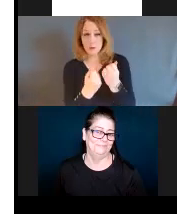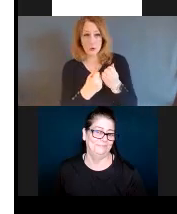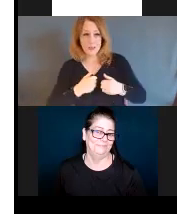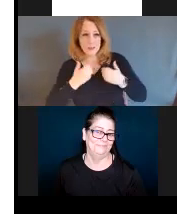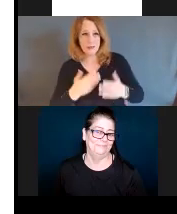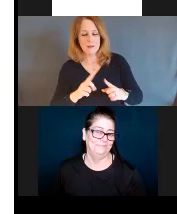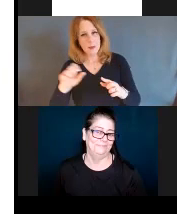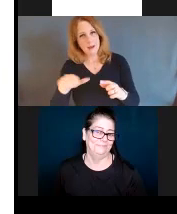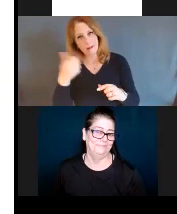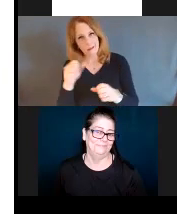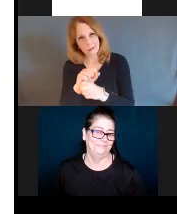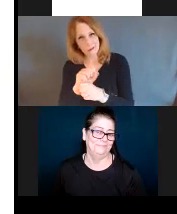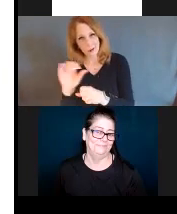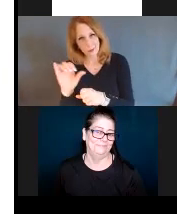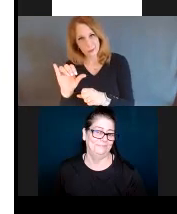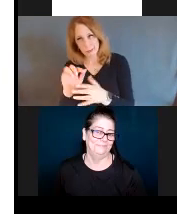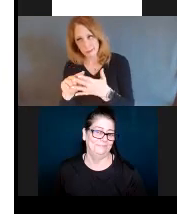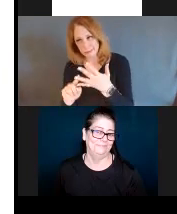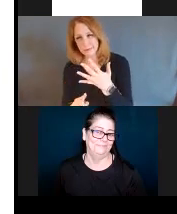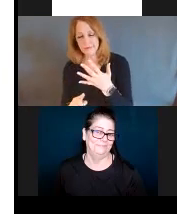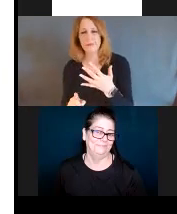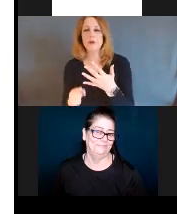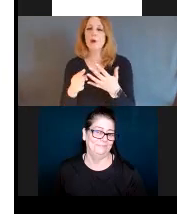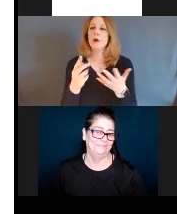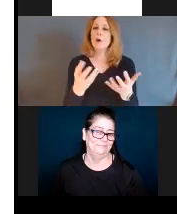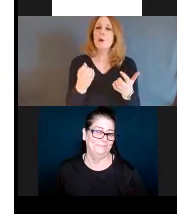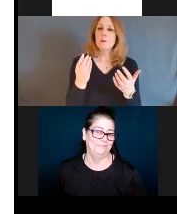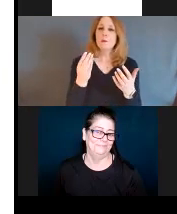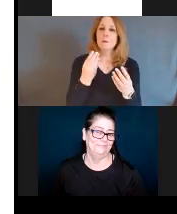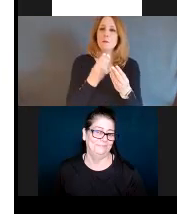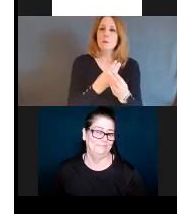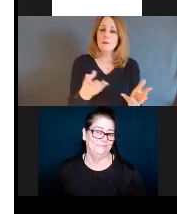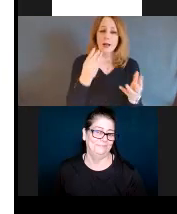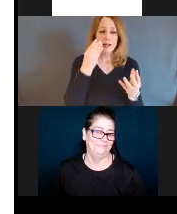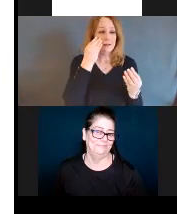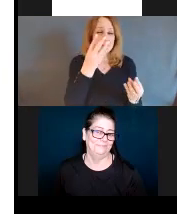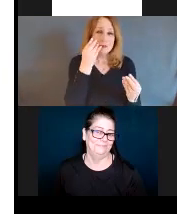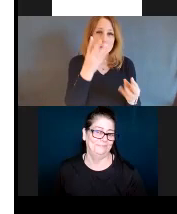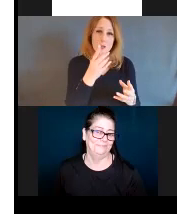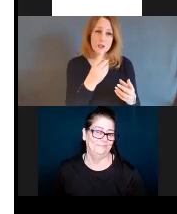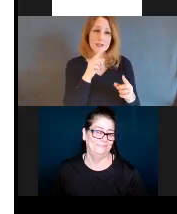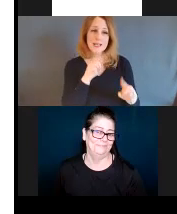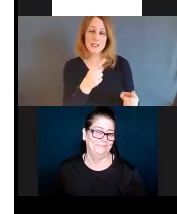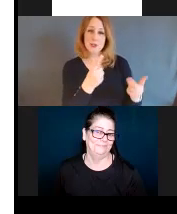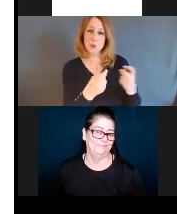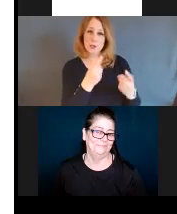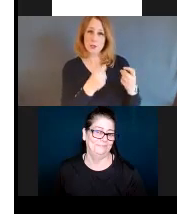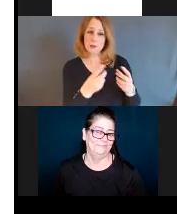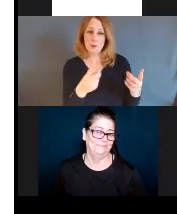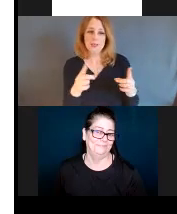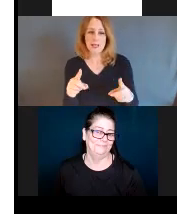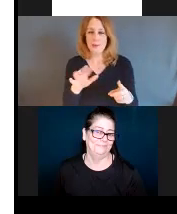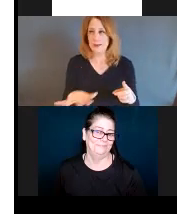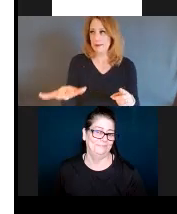exam. So you want to provide information and answer questions about what's happening in the exam or the emergency